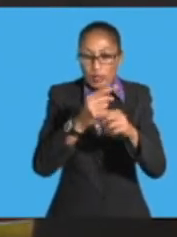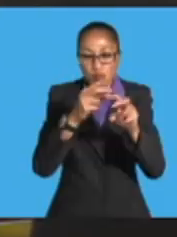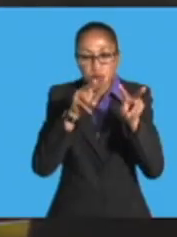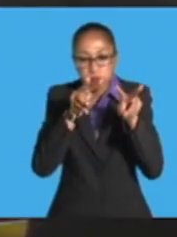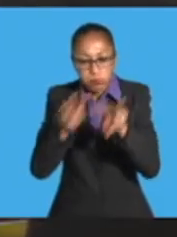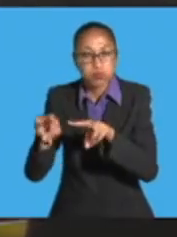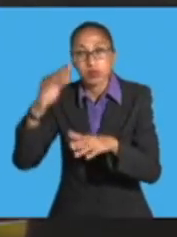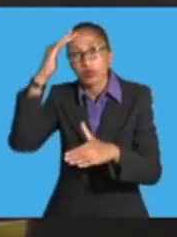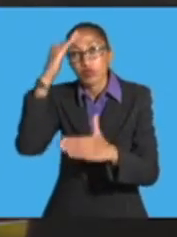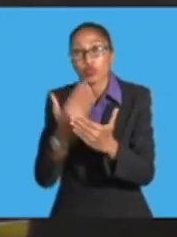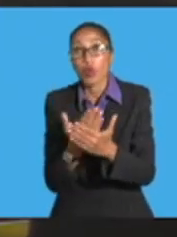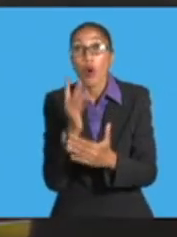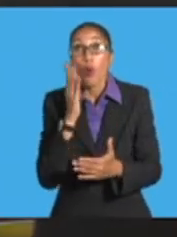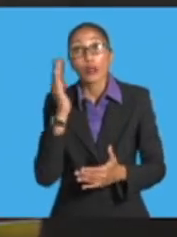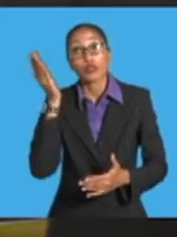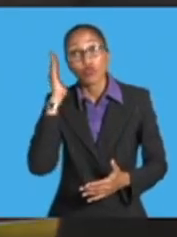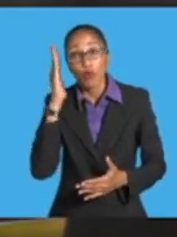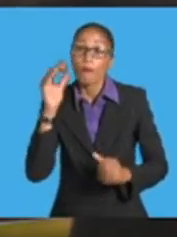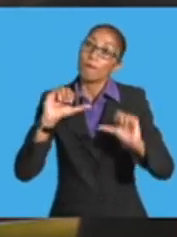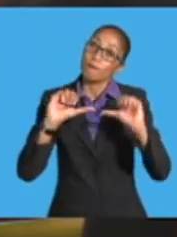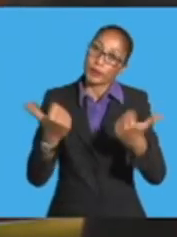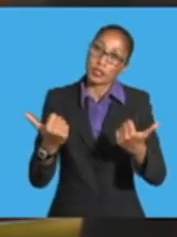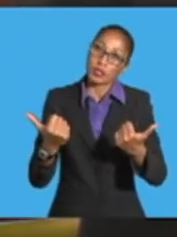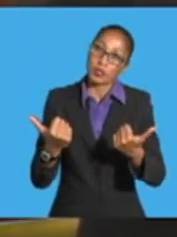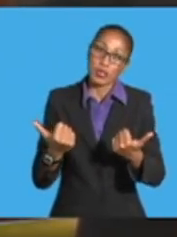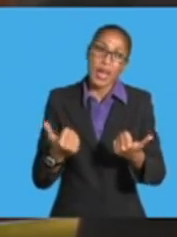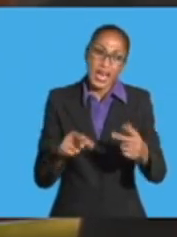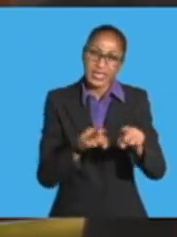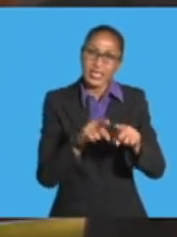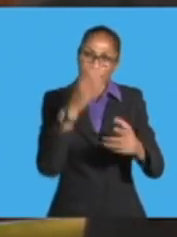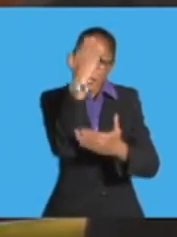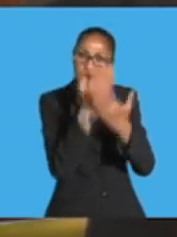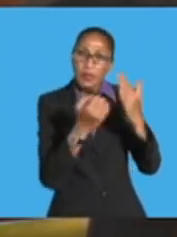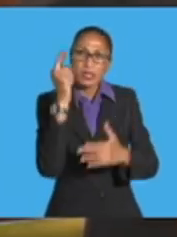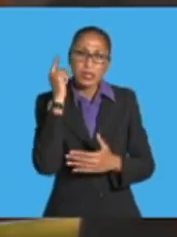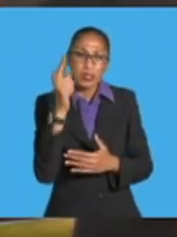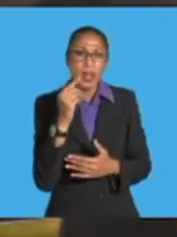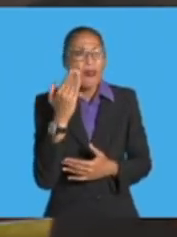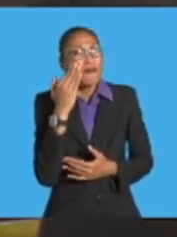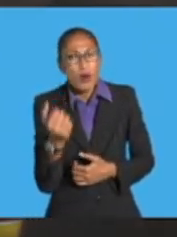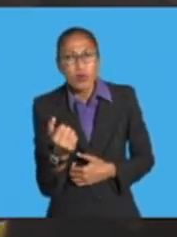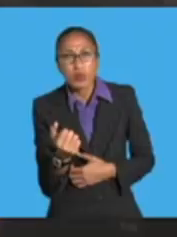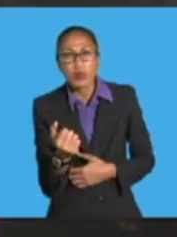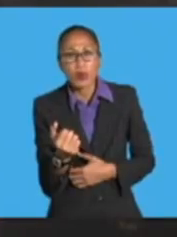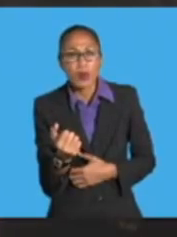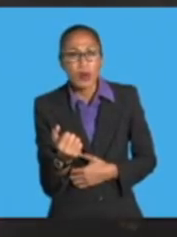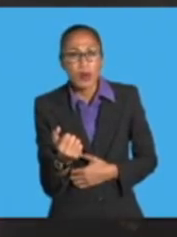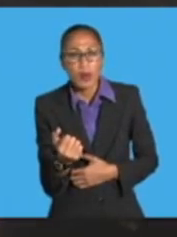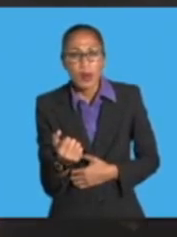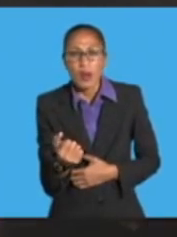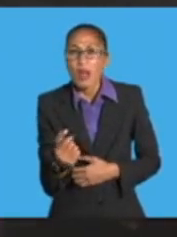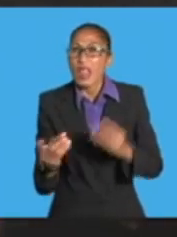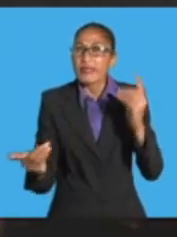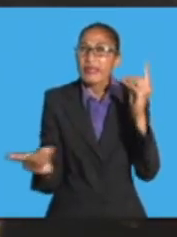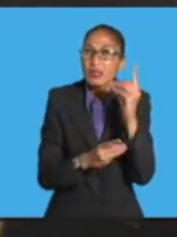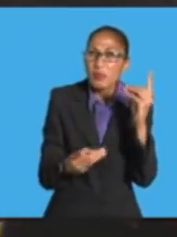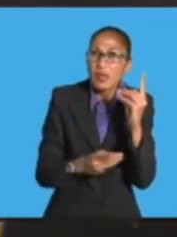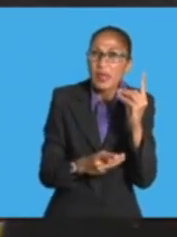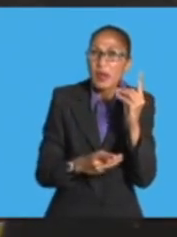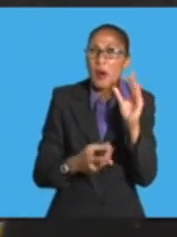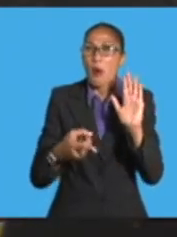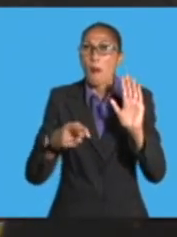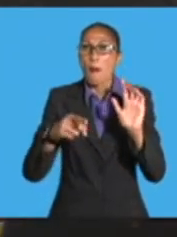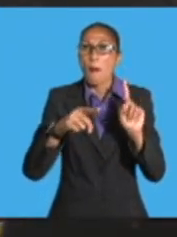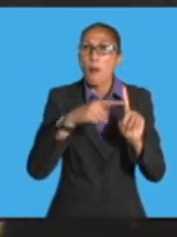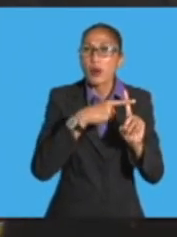children outside the school hours. As in my experience as a teacher, I have found out that the level of discipline and positive attitude